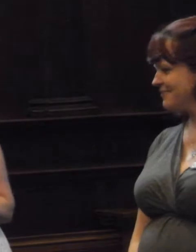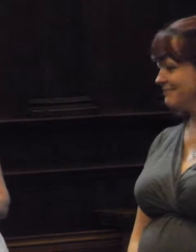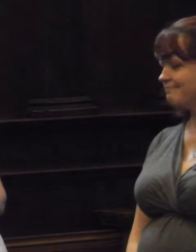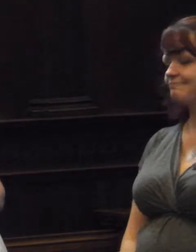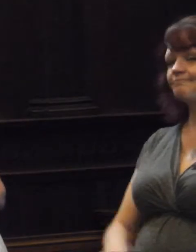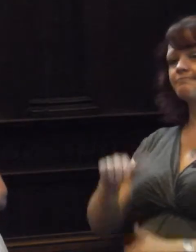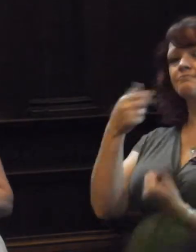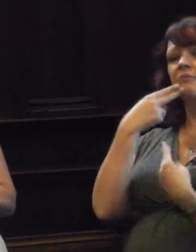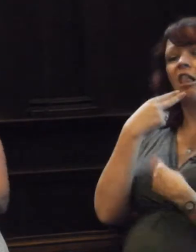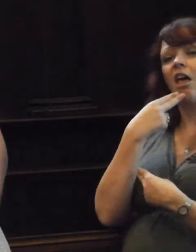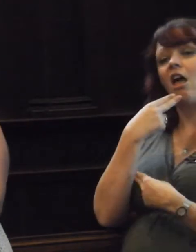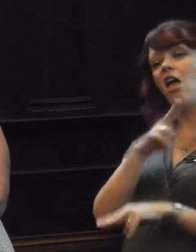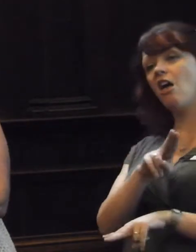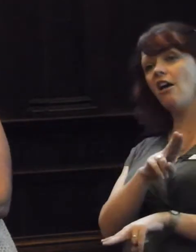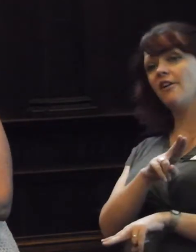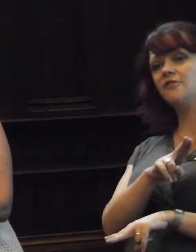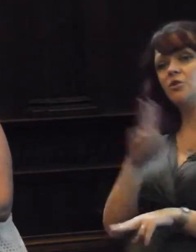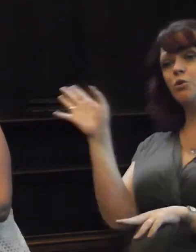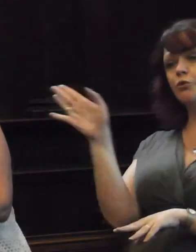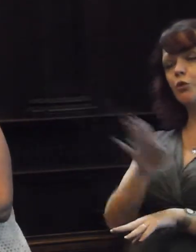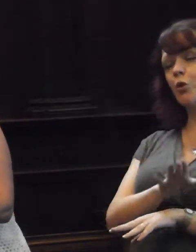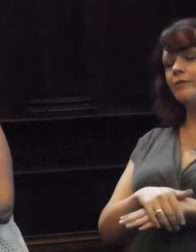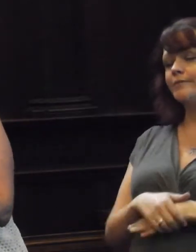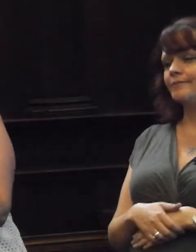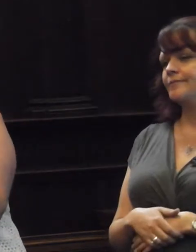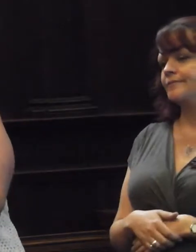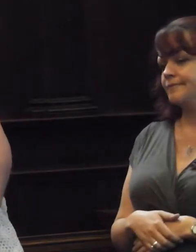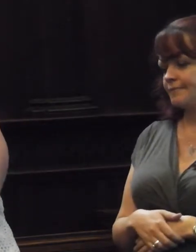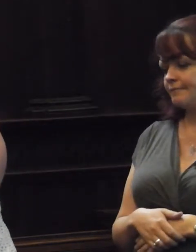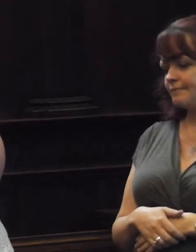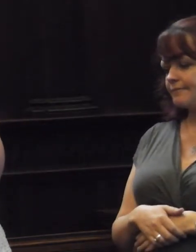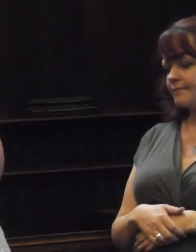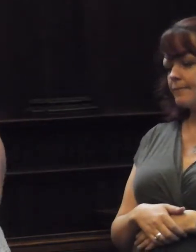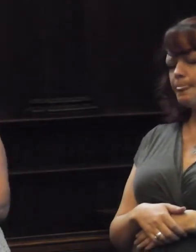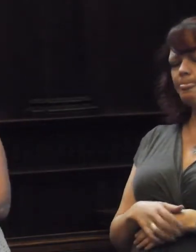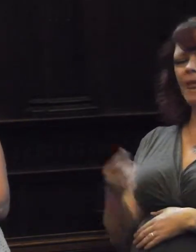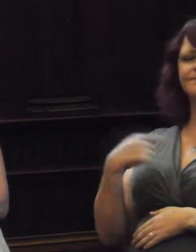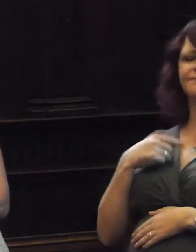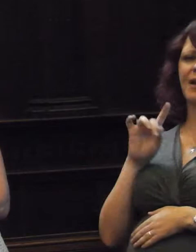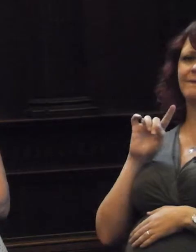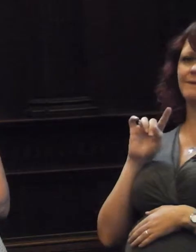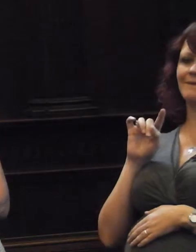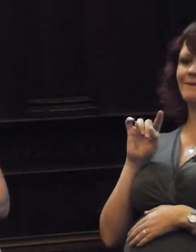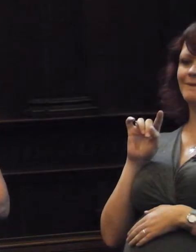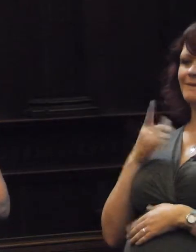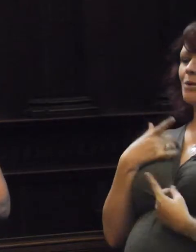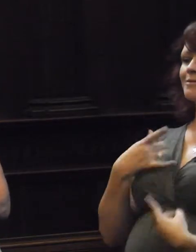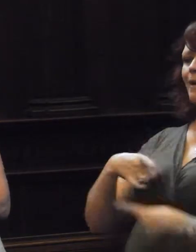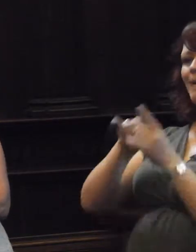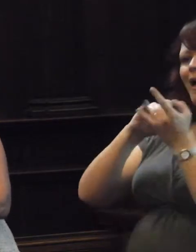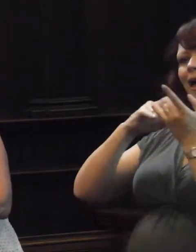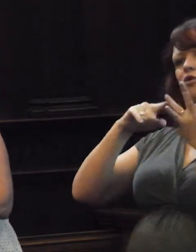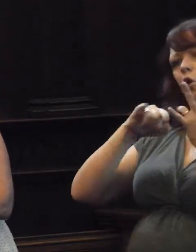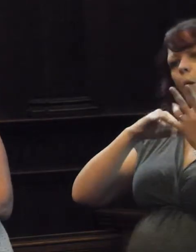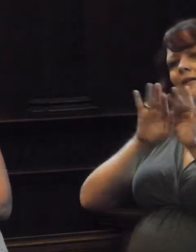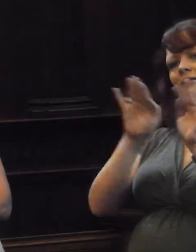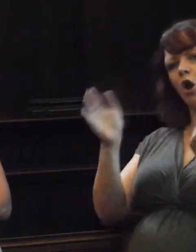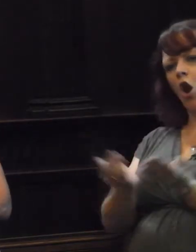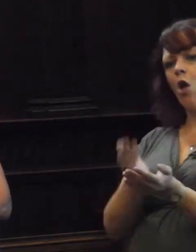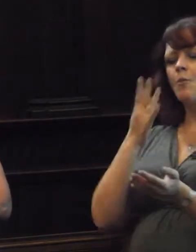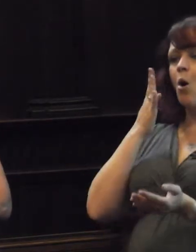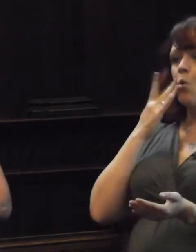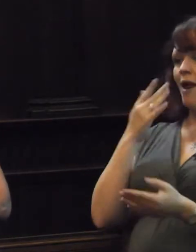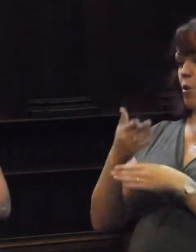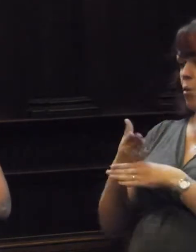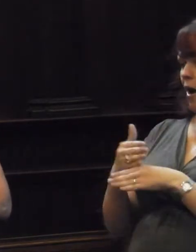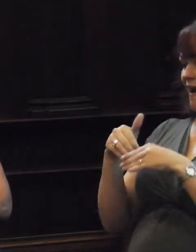Good afternoon, ladies, gentlemen, and young people. I was first introduced to SOS Global when a colleague asked me if a